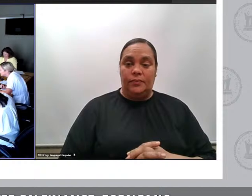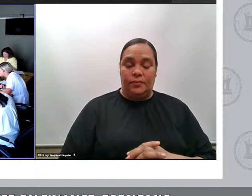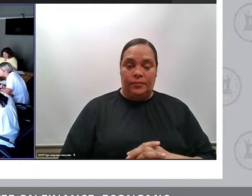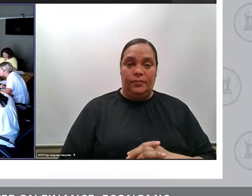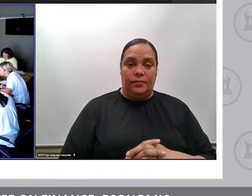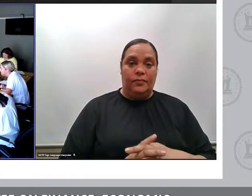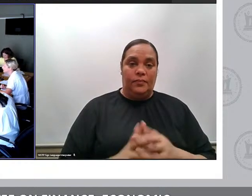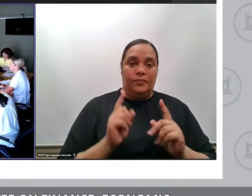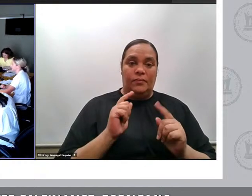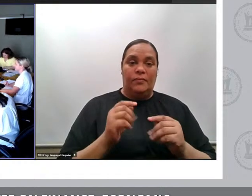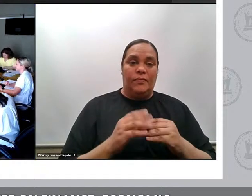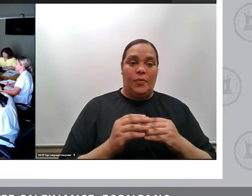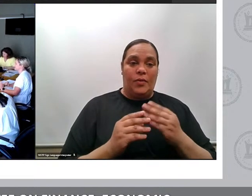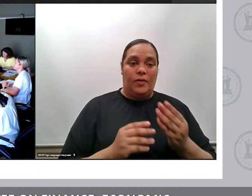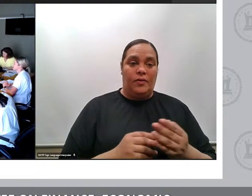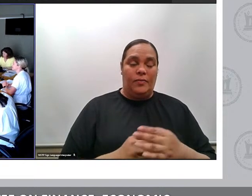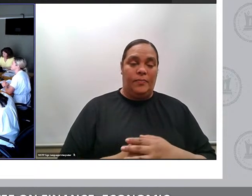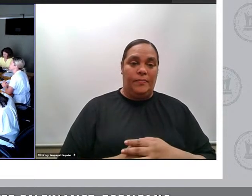I recognize you, members.